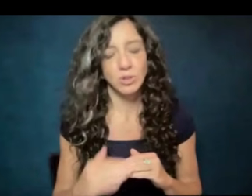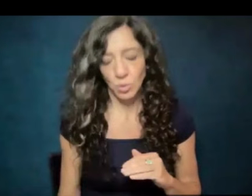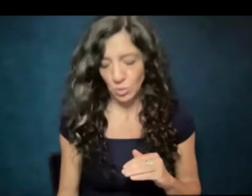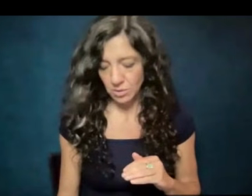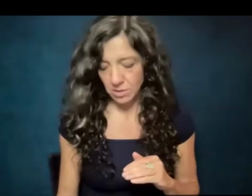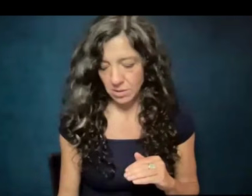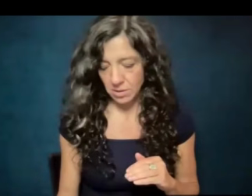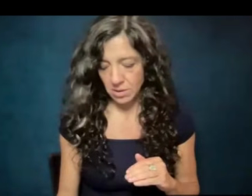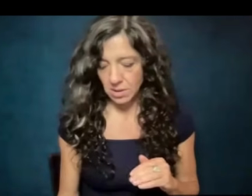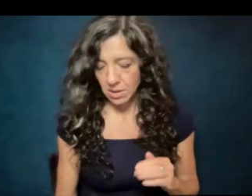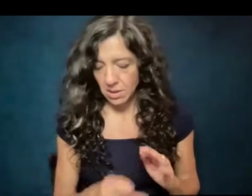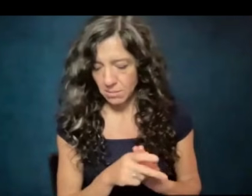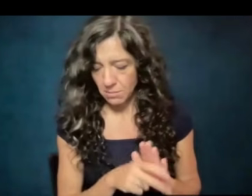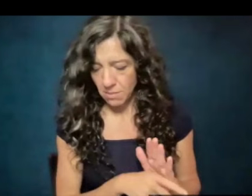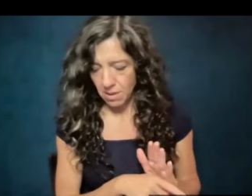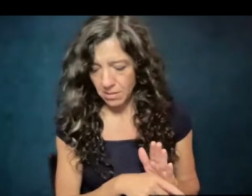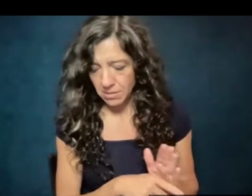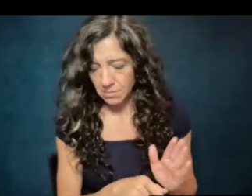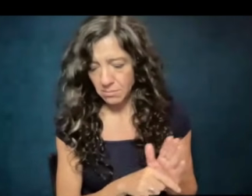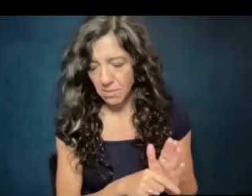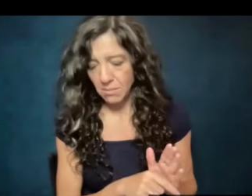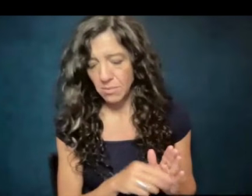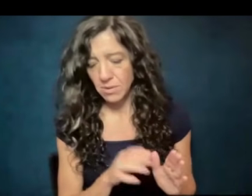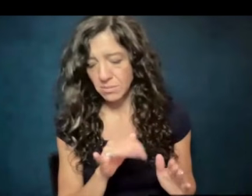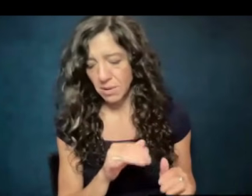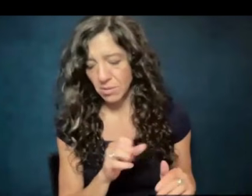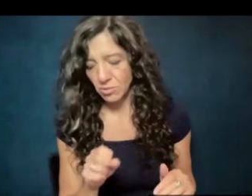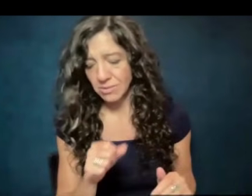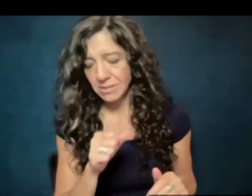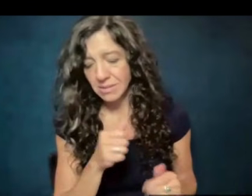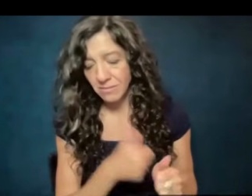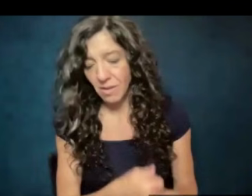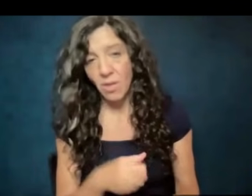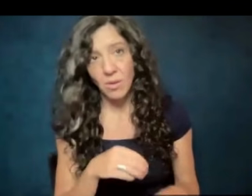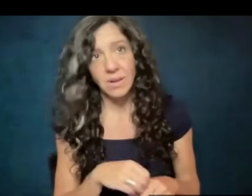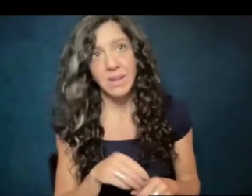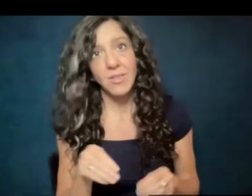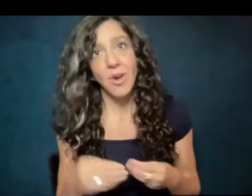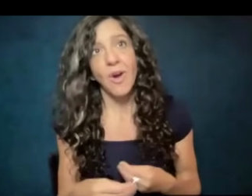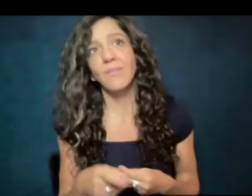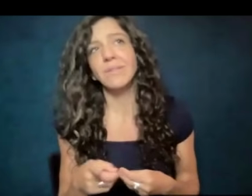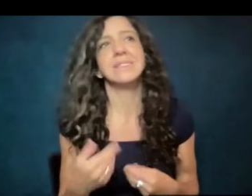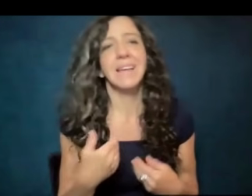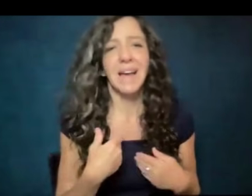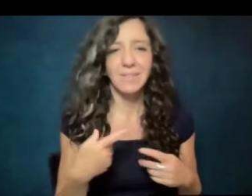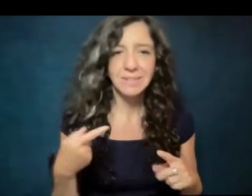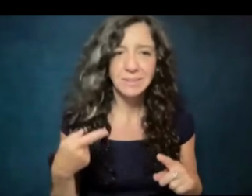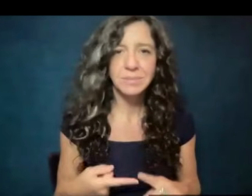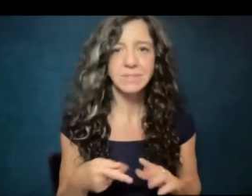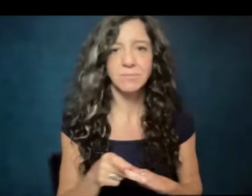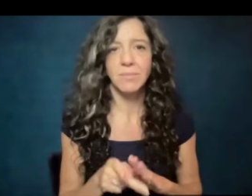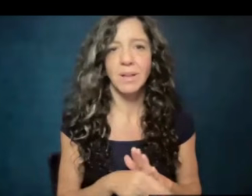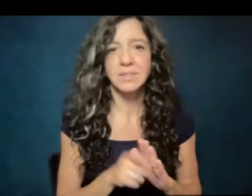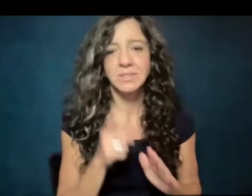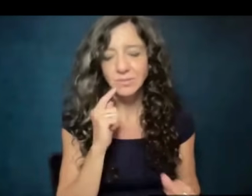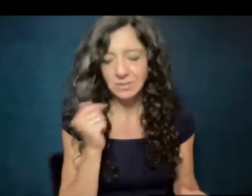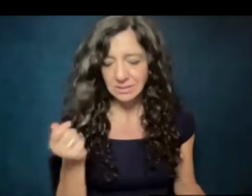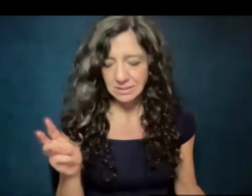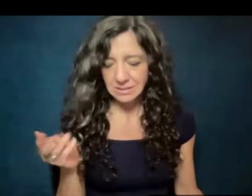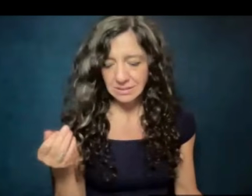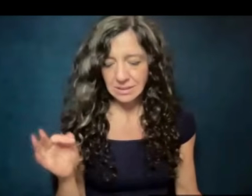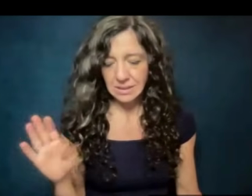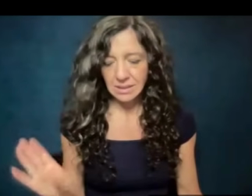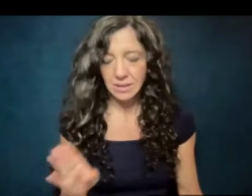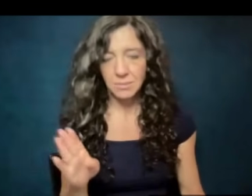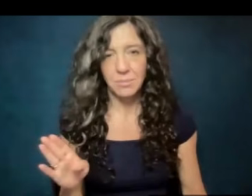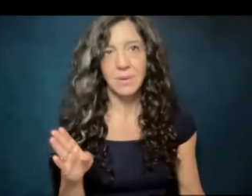policies that are published by Social Security that are followed in the office, there is actually a specific policy for 1619B, an